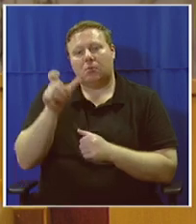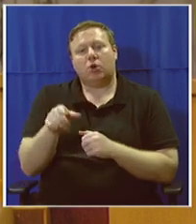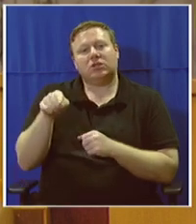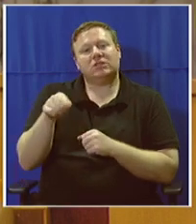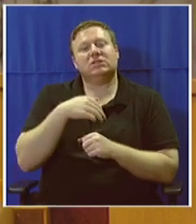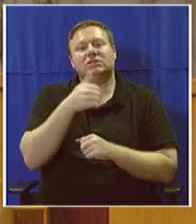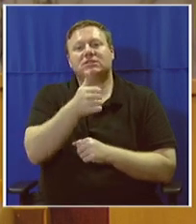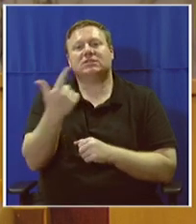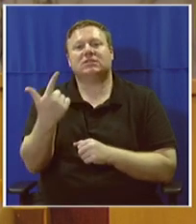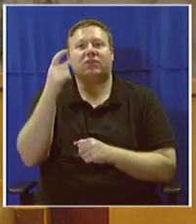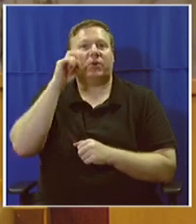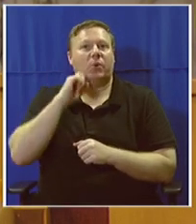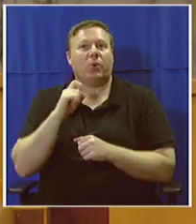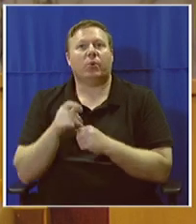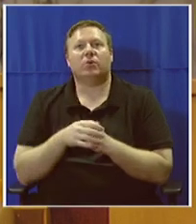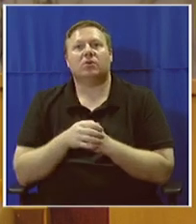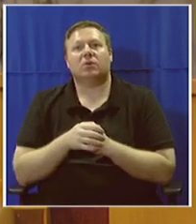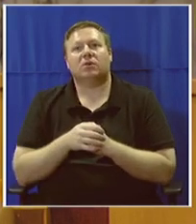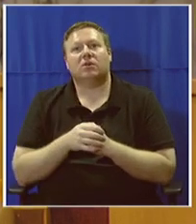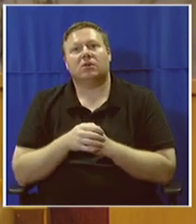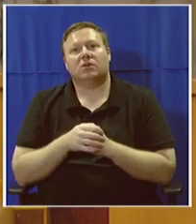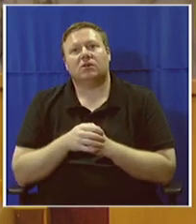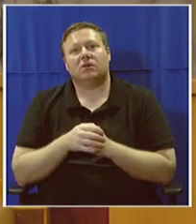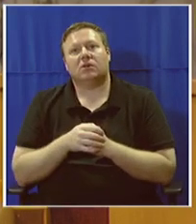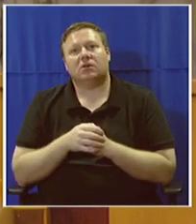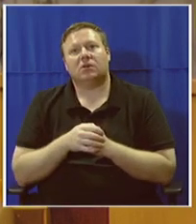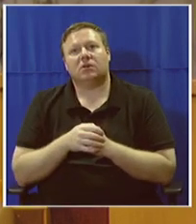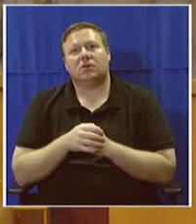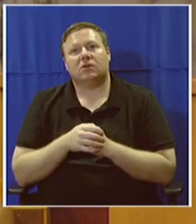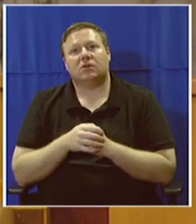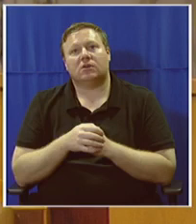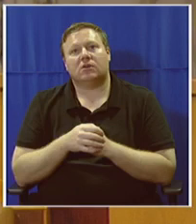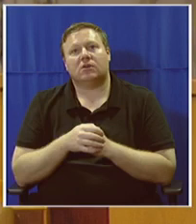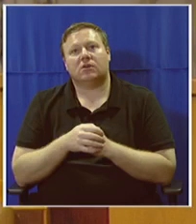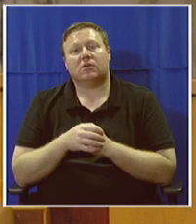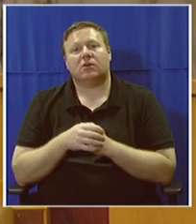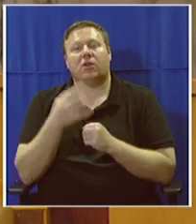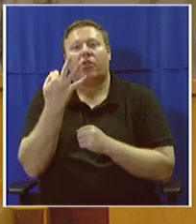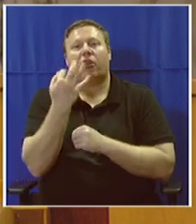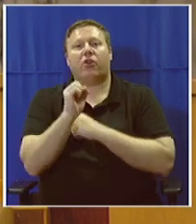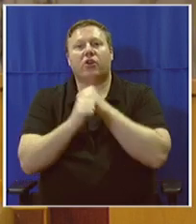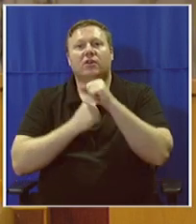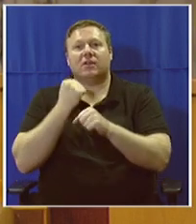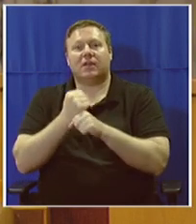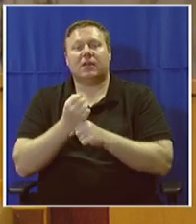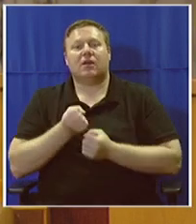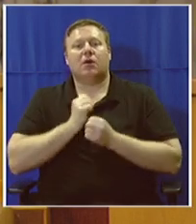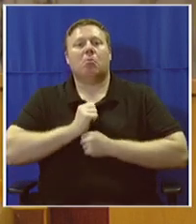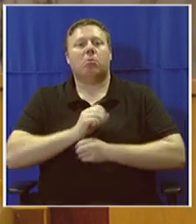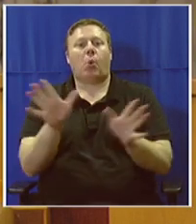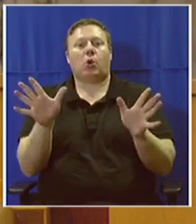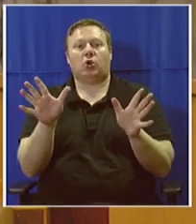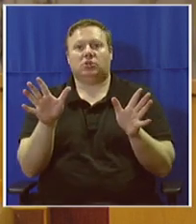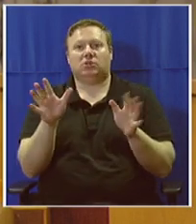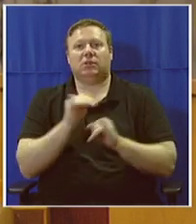legend, affectionately known as Umakaz, spent most of 3 decades in the broadcast industry